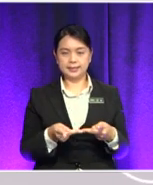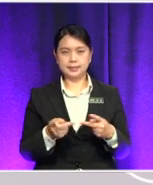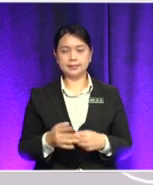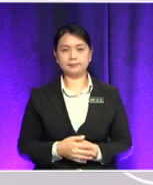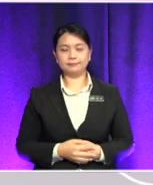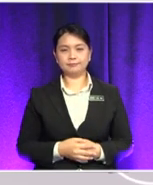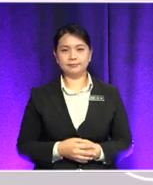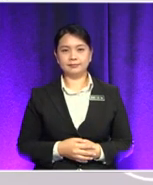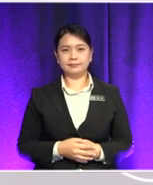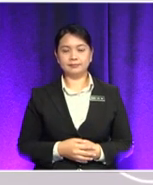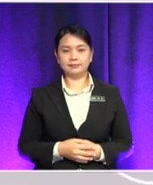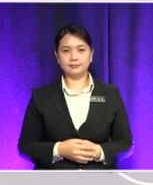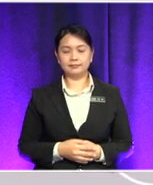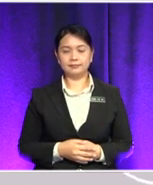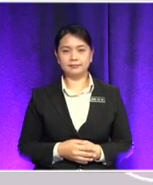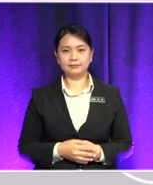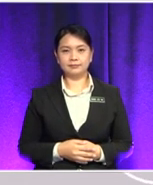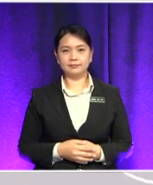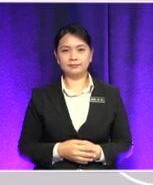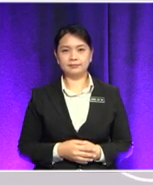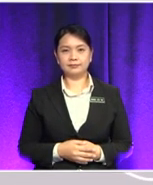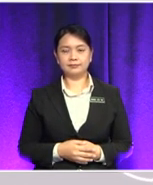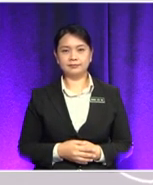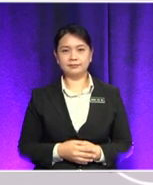it for everyone.